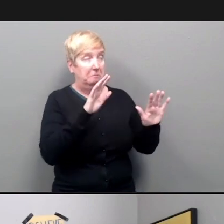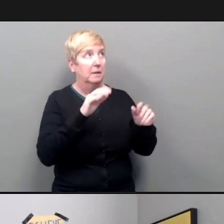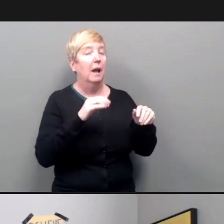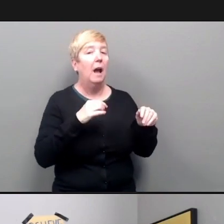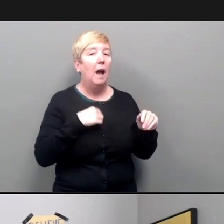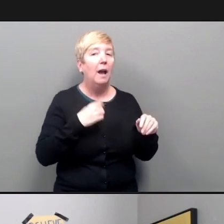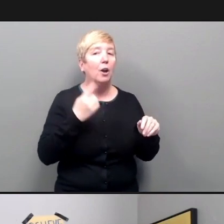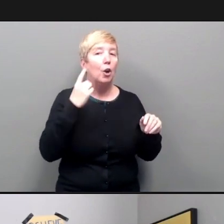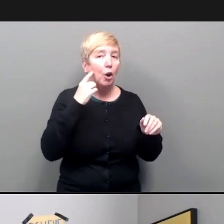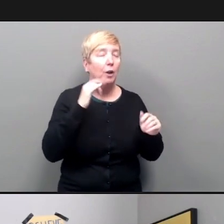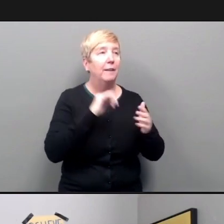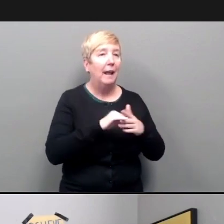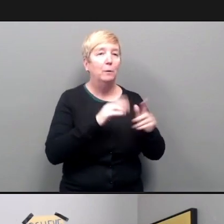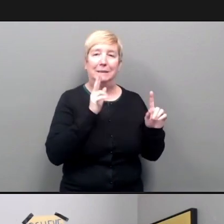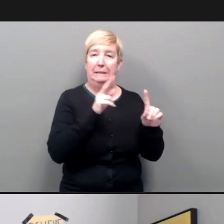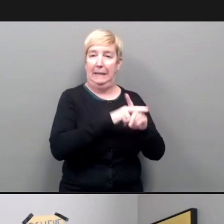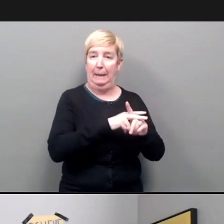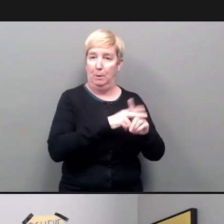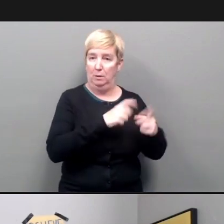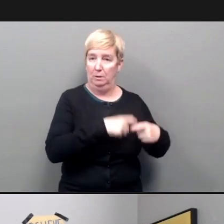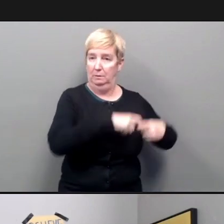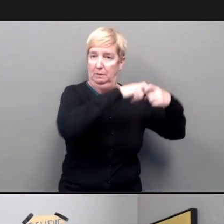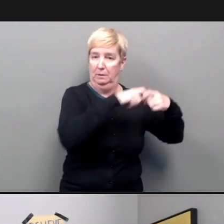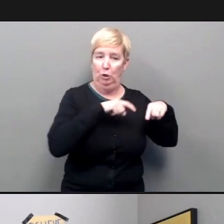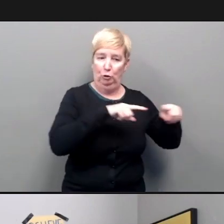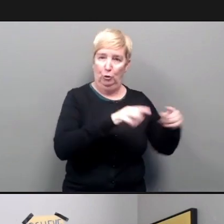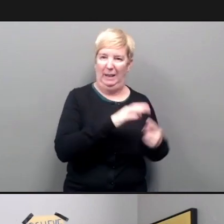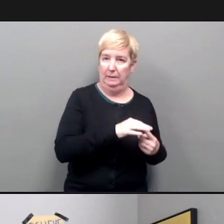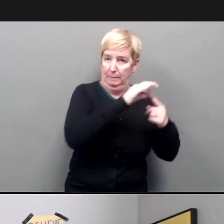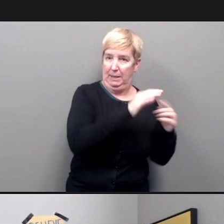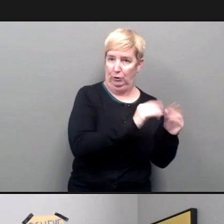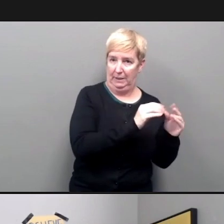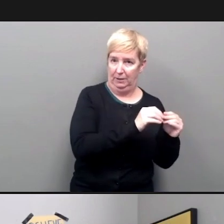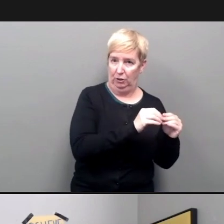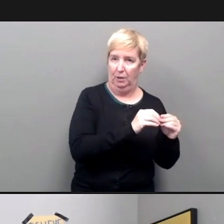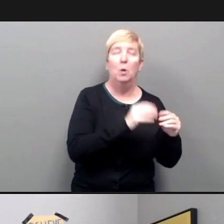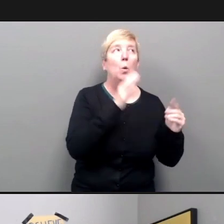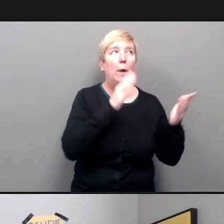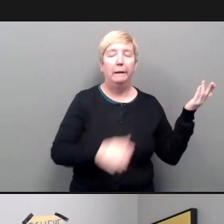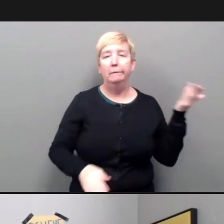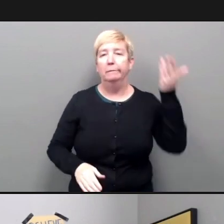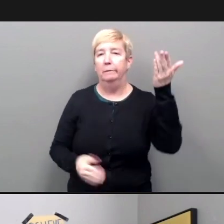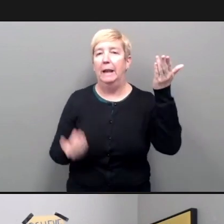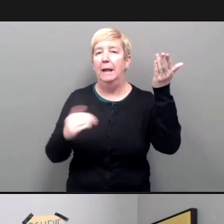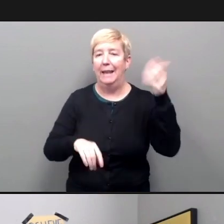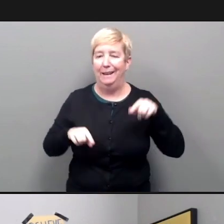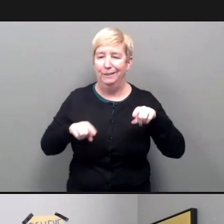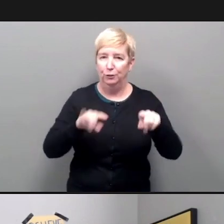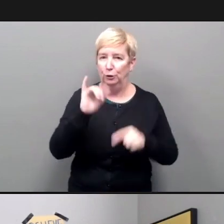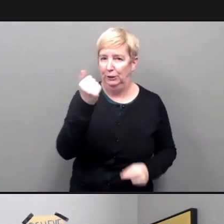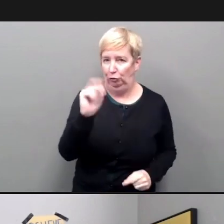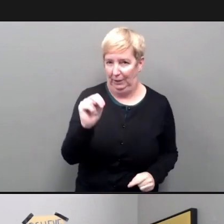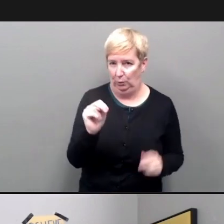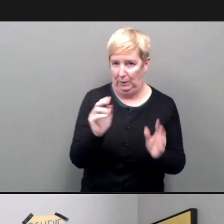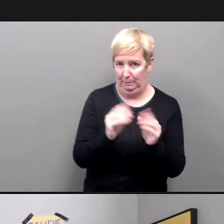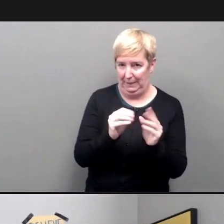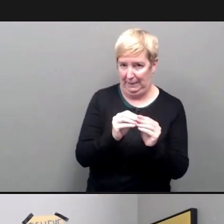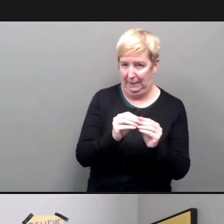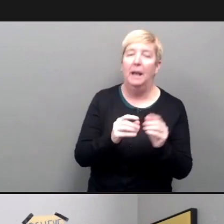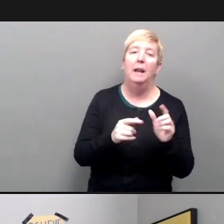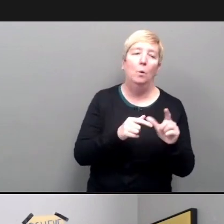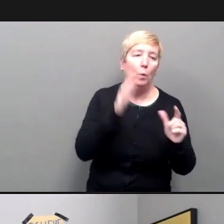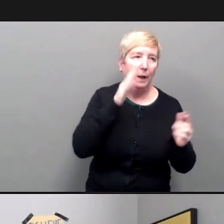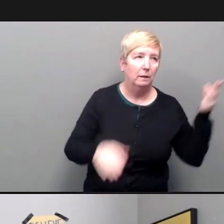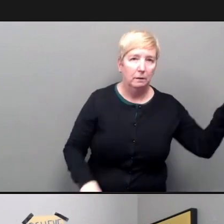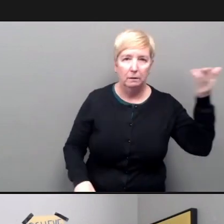session. All of the agencies, and in particular DOH and HSD, where and